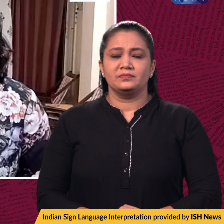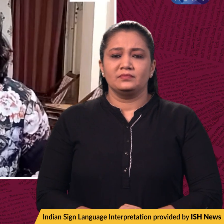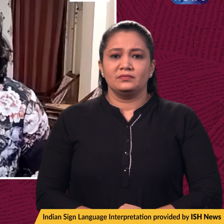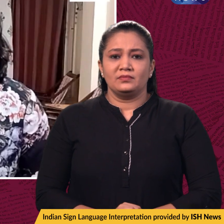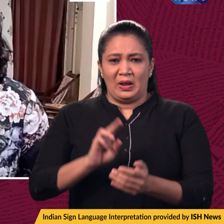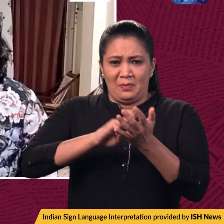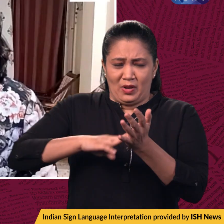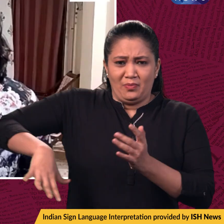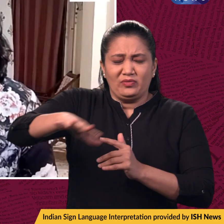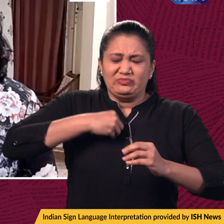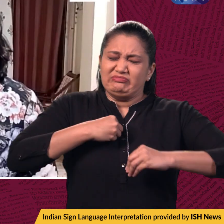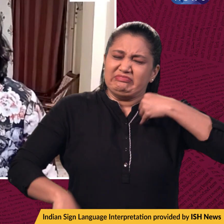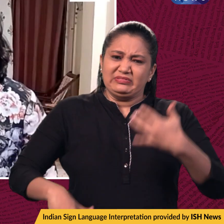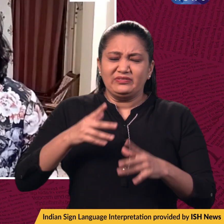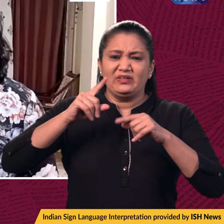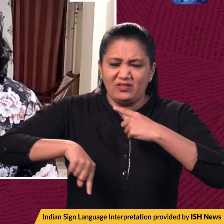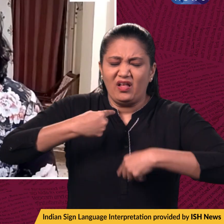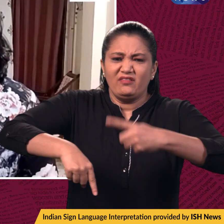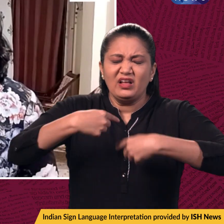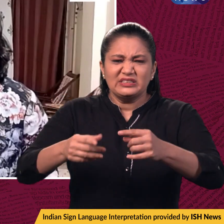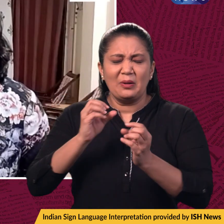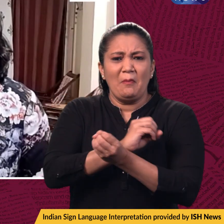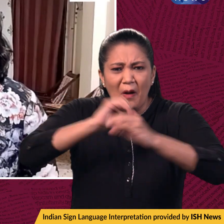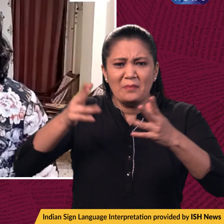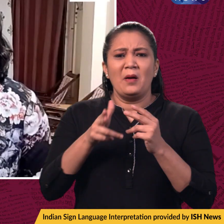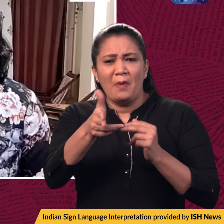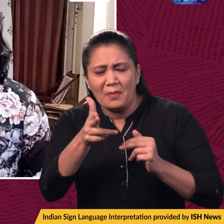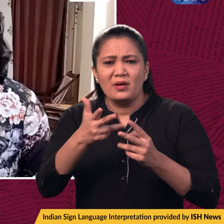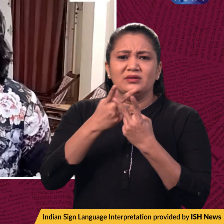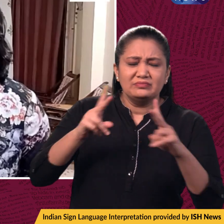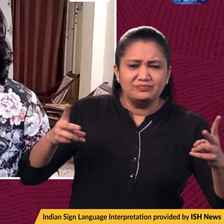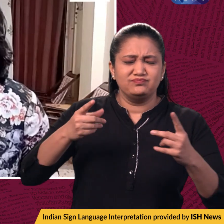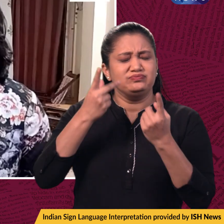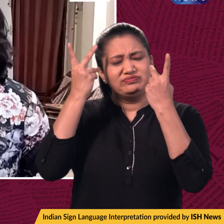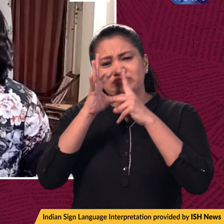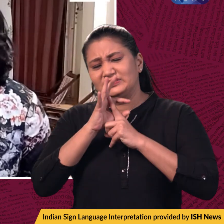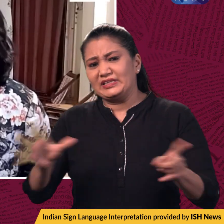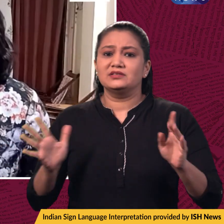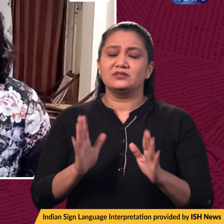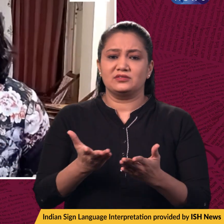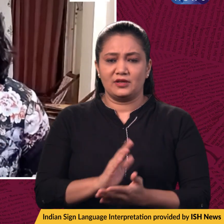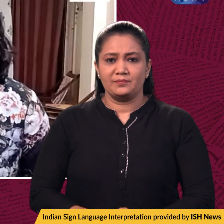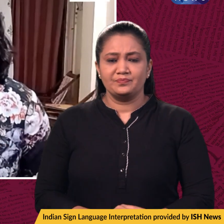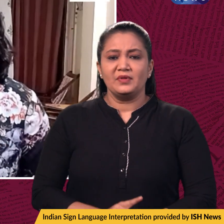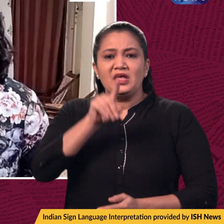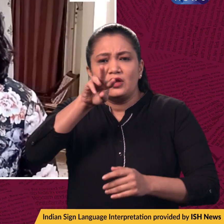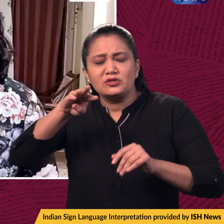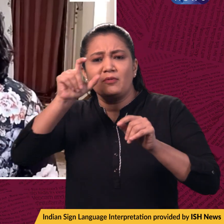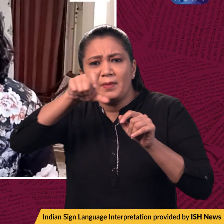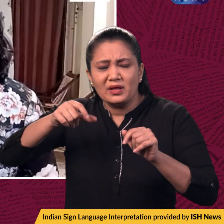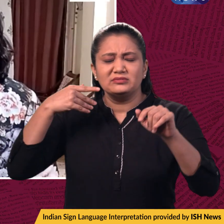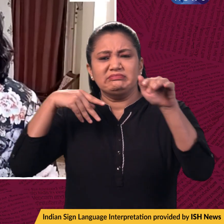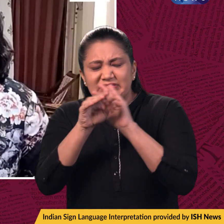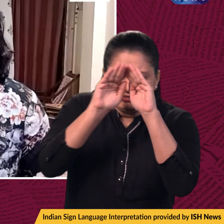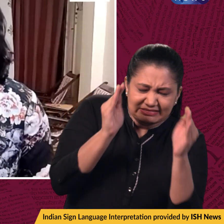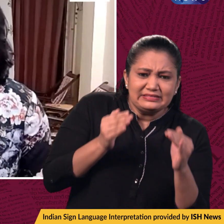that Mariupol is suffering constant shelling, bombing and some street battles as well. Thousands of civilians have